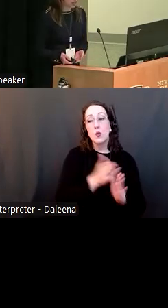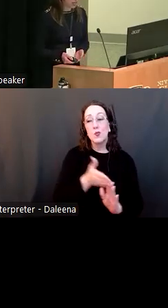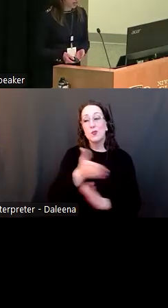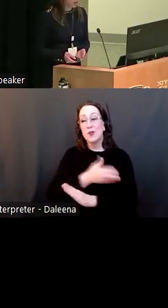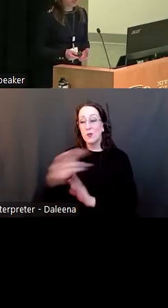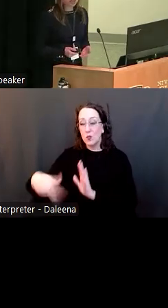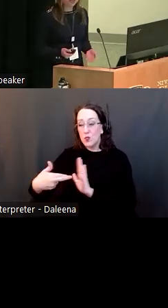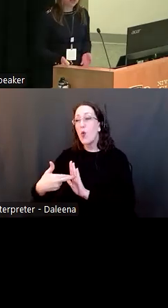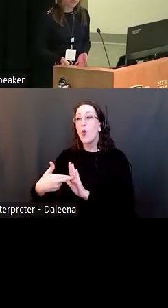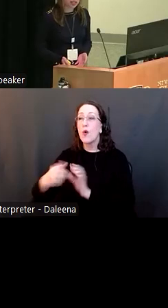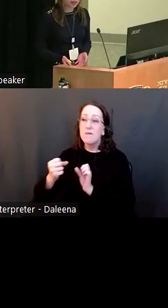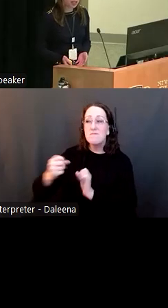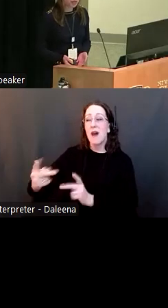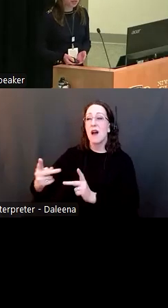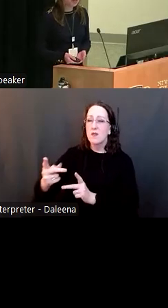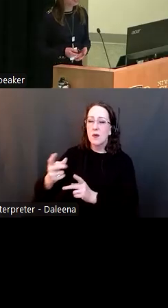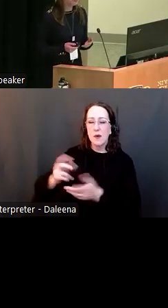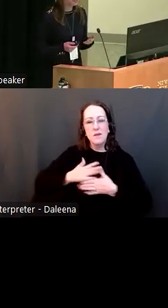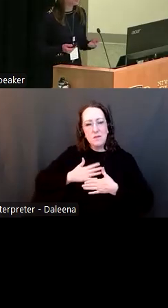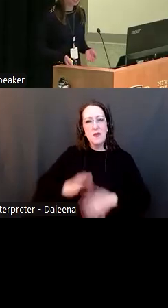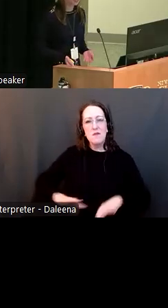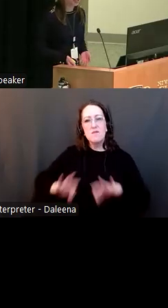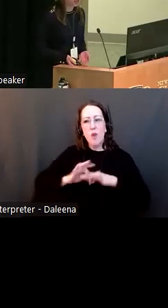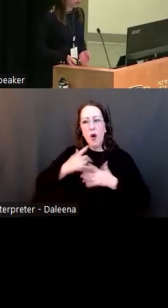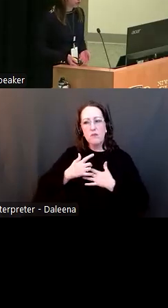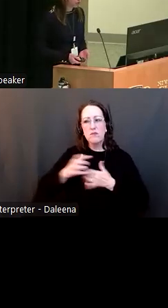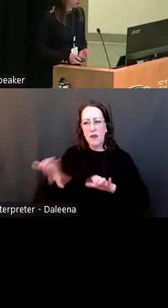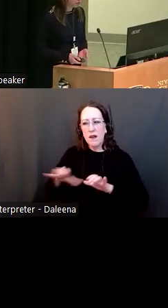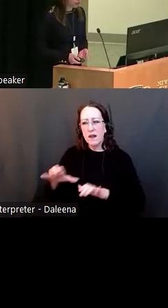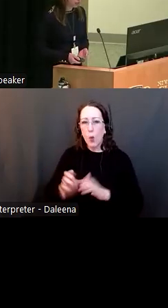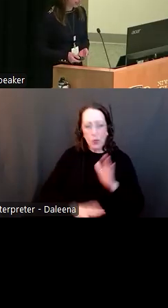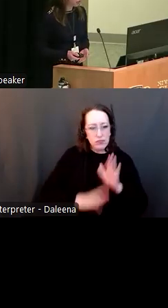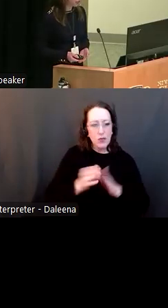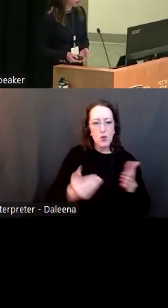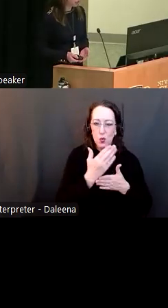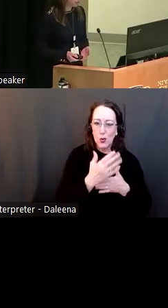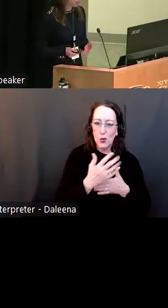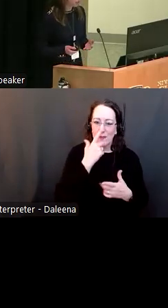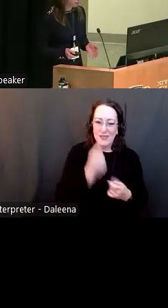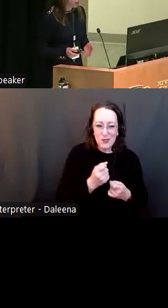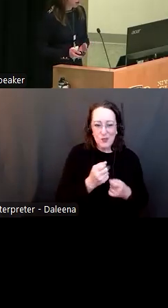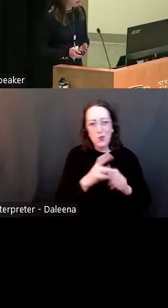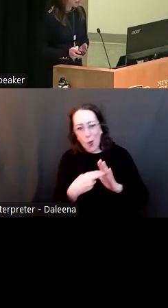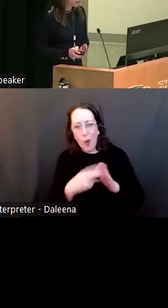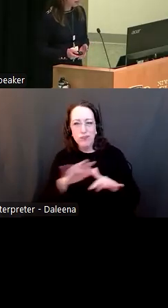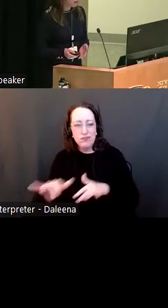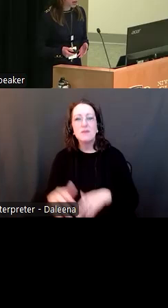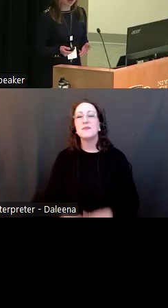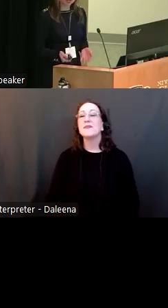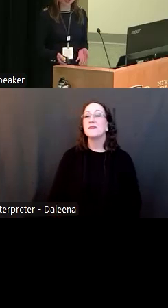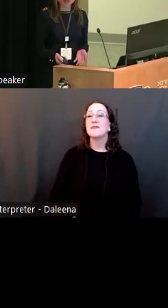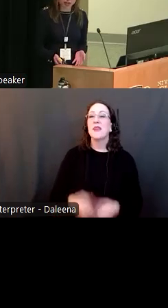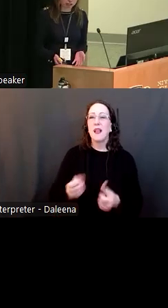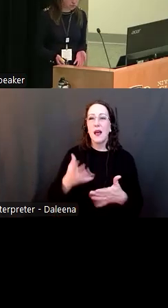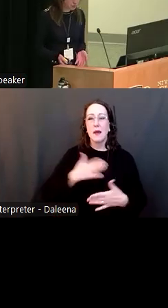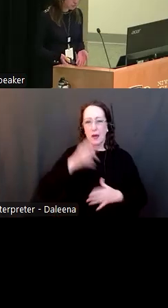and returning to meaningful activities, or developing new interests and roles and interests. For much of my